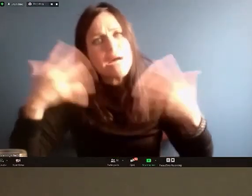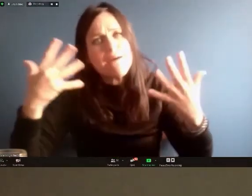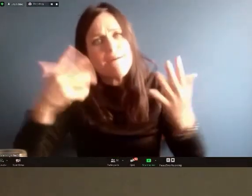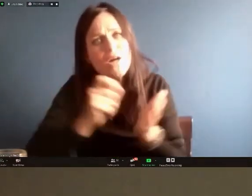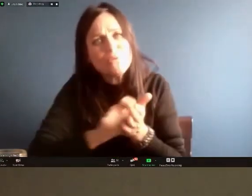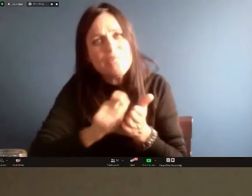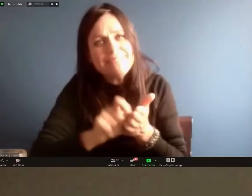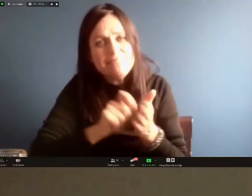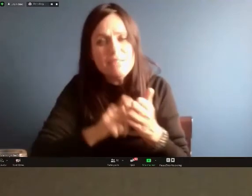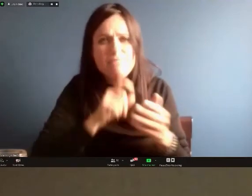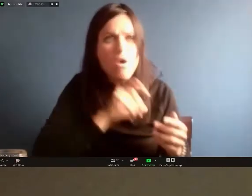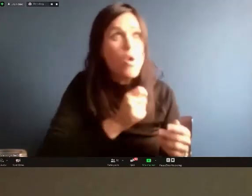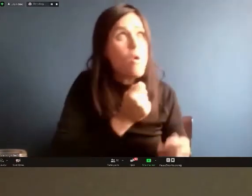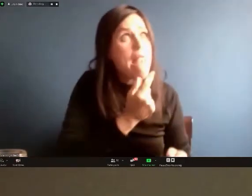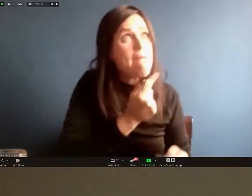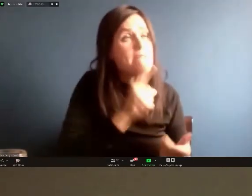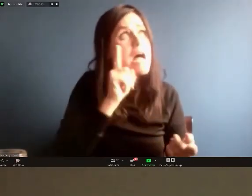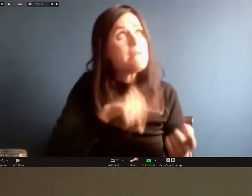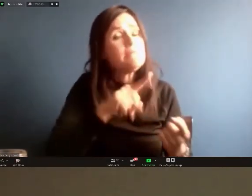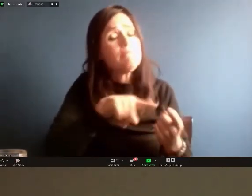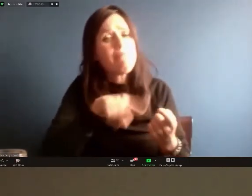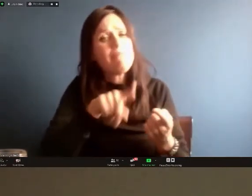I was 11 until the time I was,